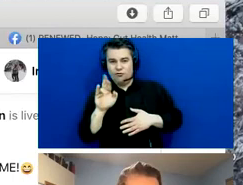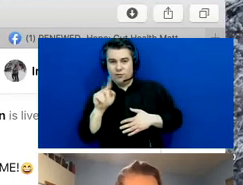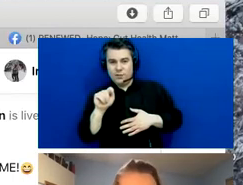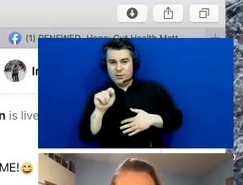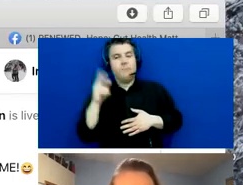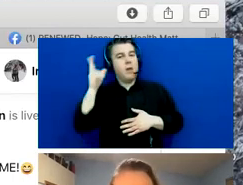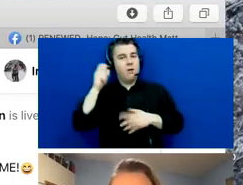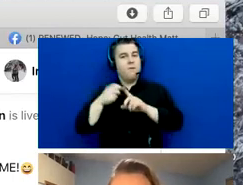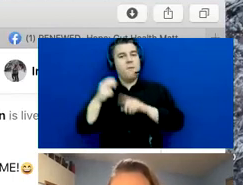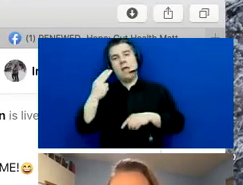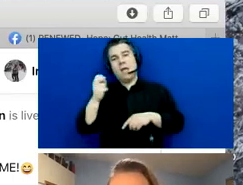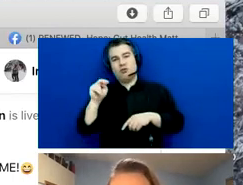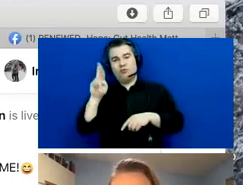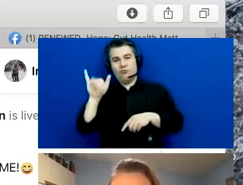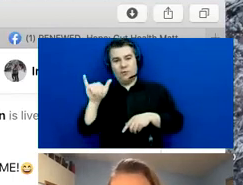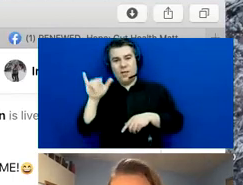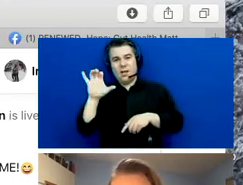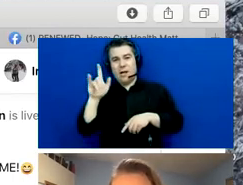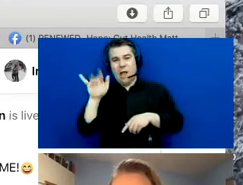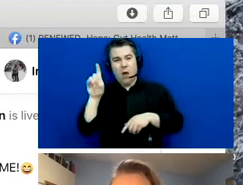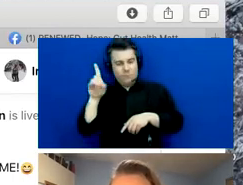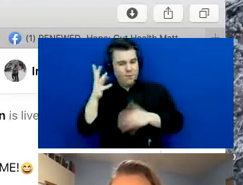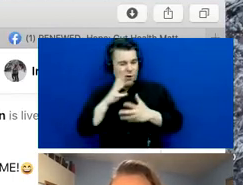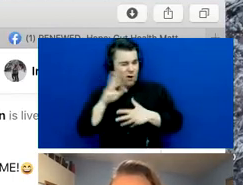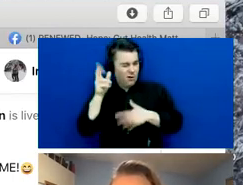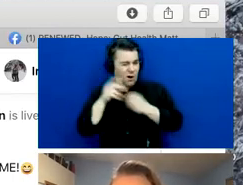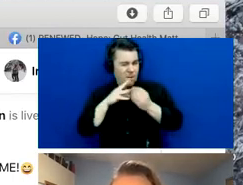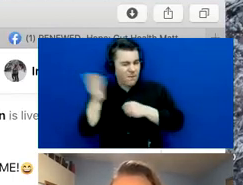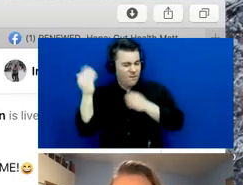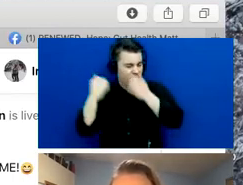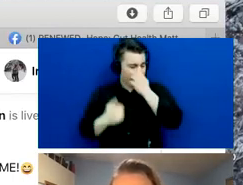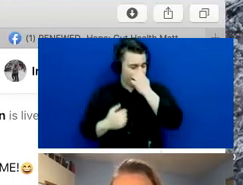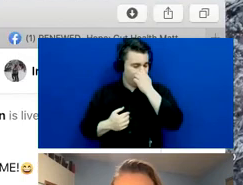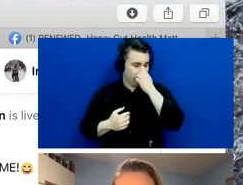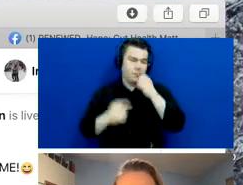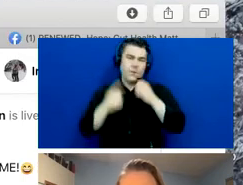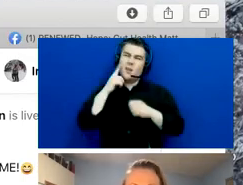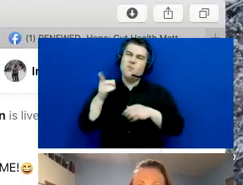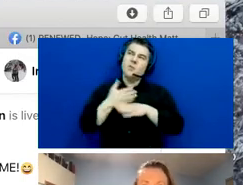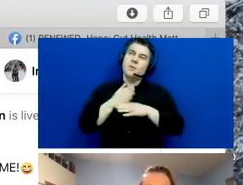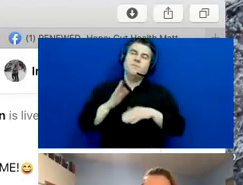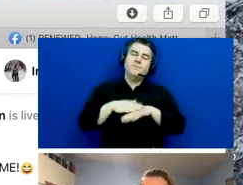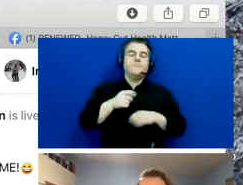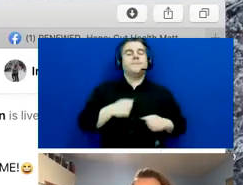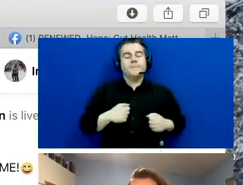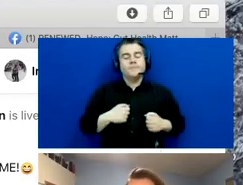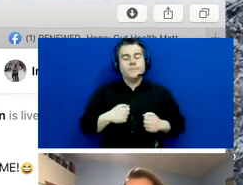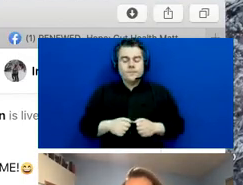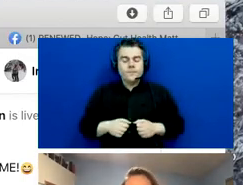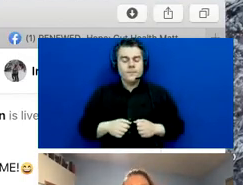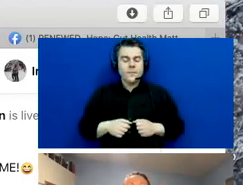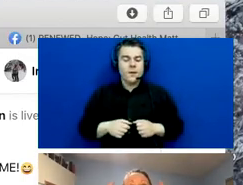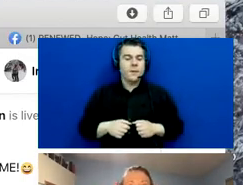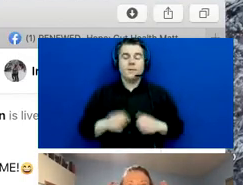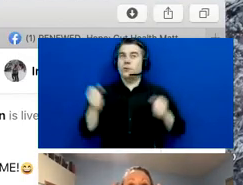Henry Cloud, you've probably heard a lot of us talking about him already. I thought it was him that shared on there. There's just so